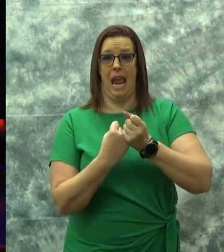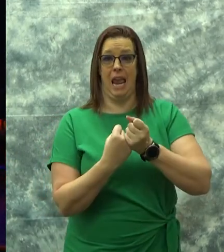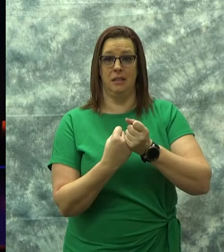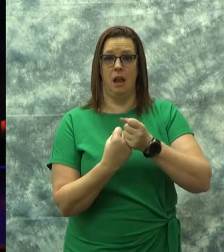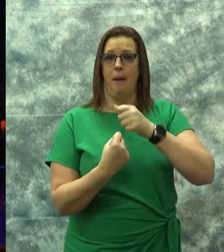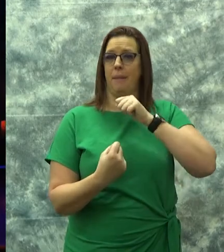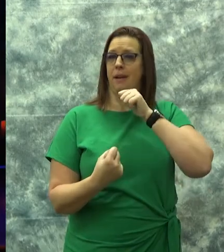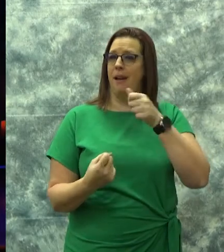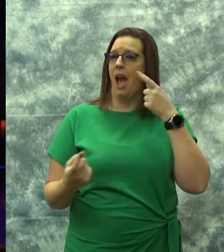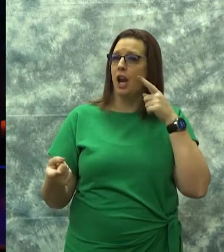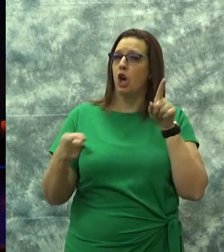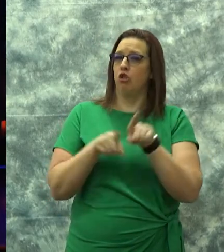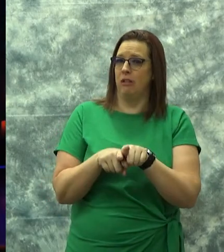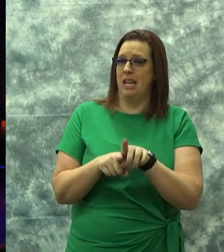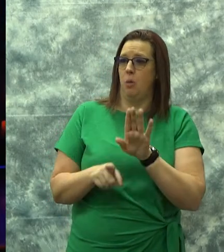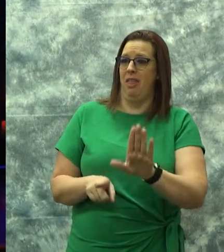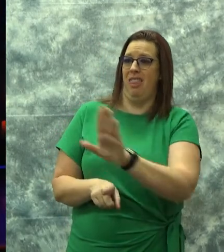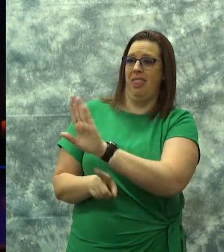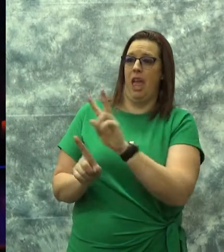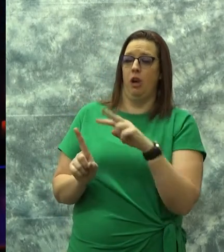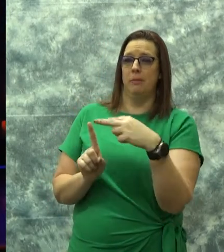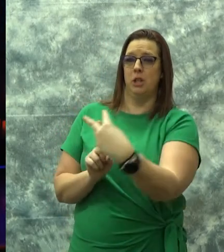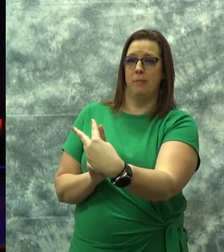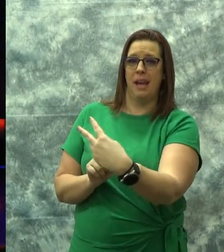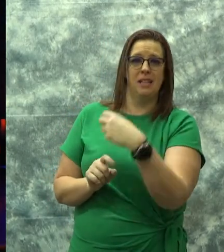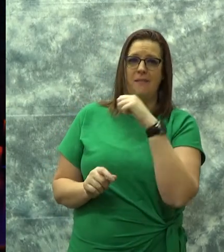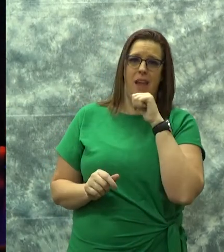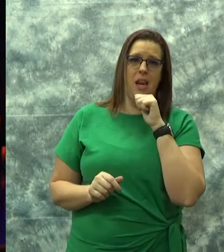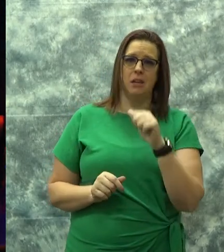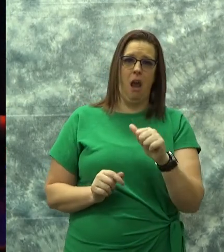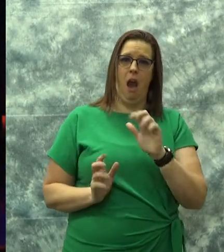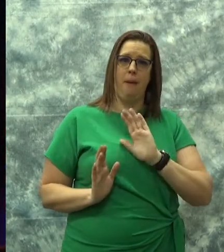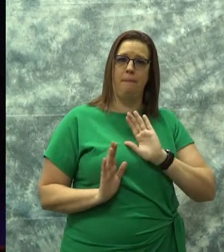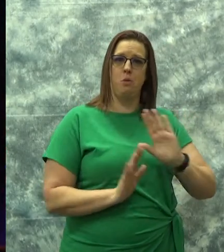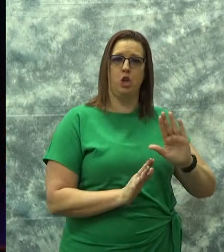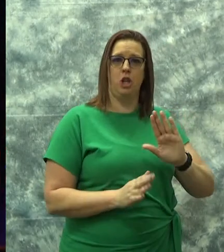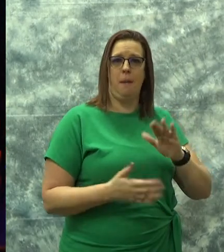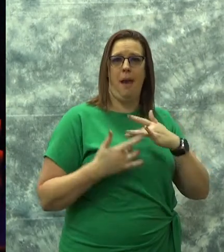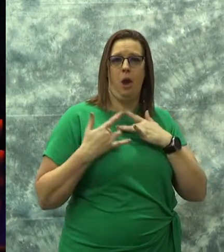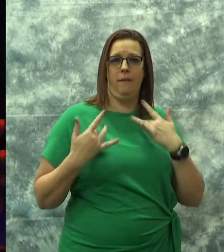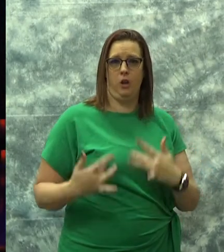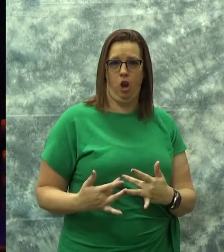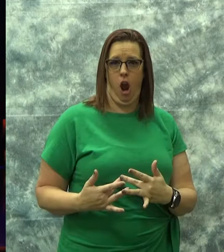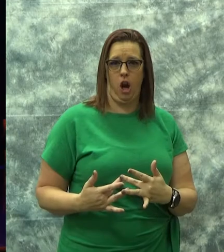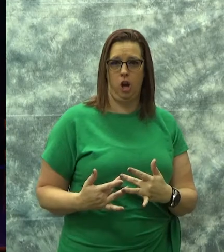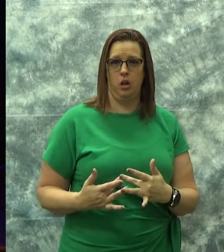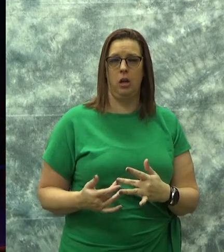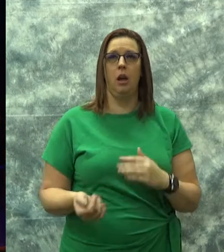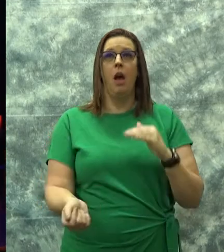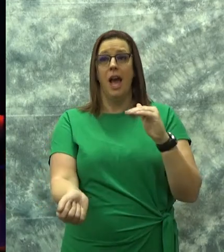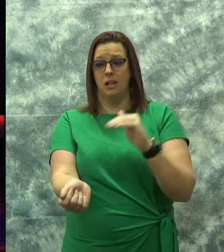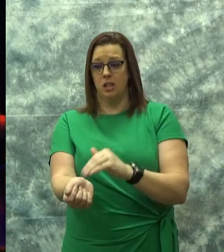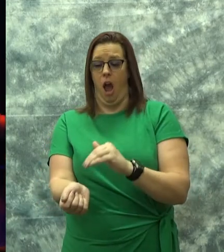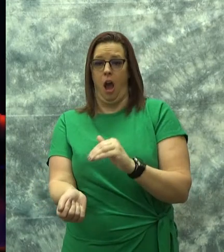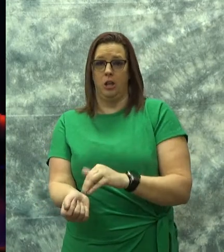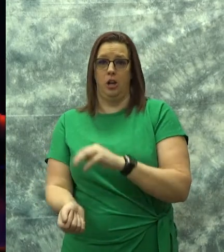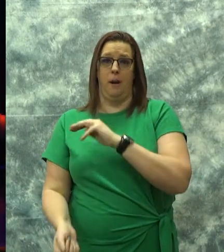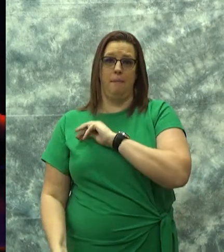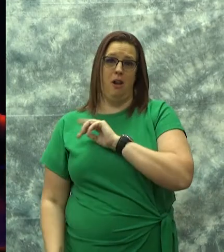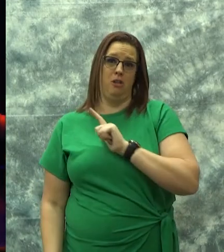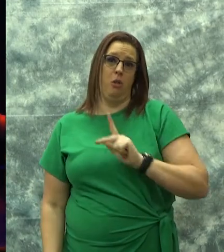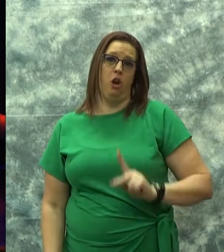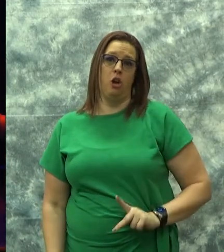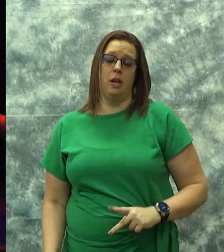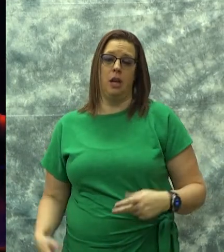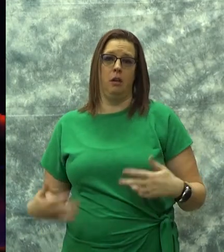with everyone's perspective on life and still not put people out of our heart. Dr. King was a